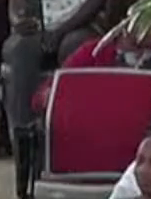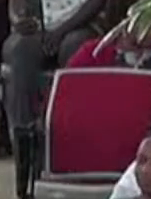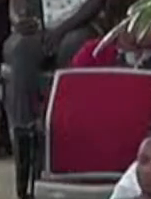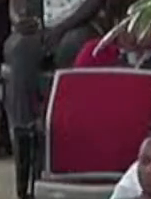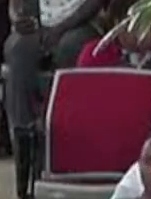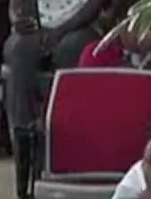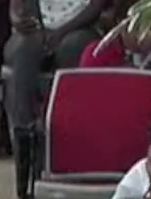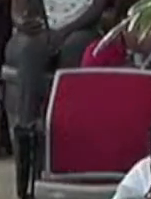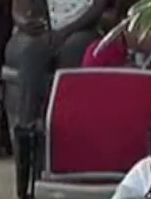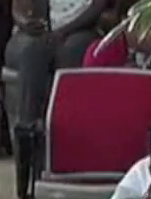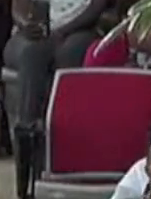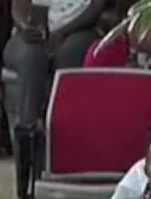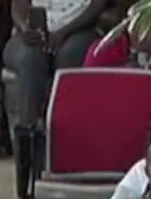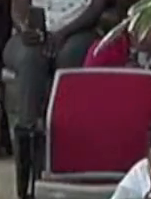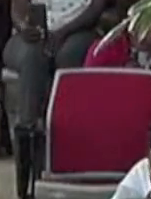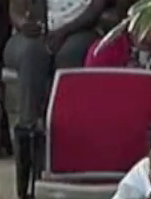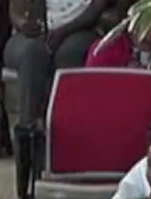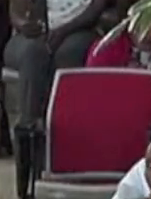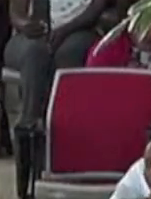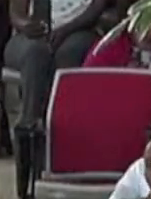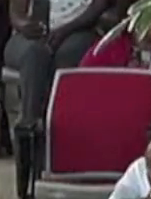The Acting Vice Chancellor